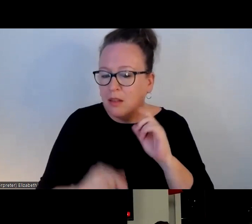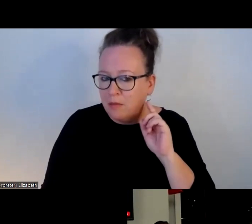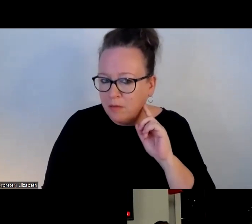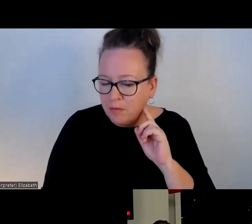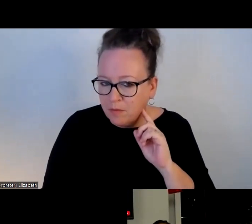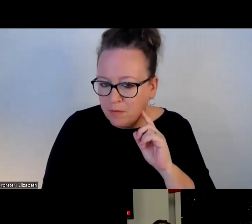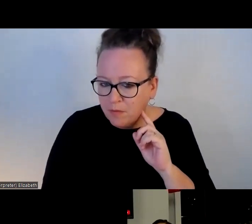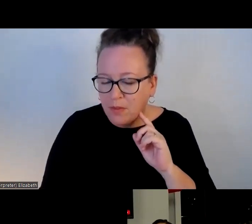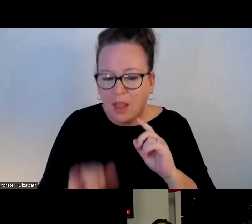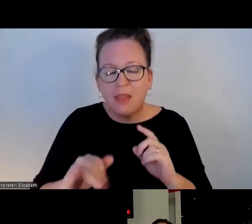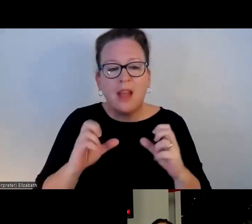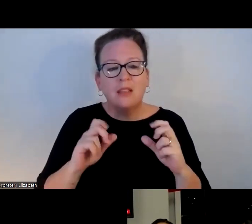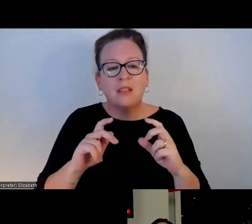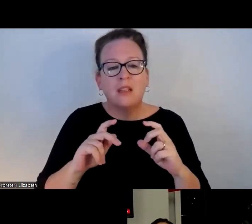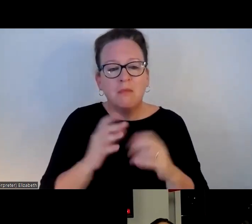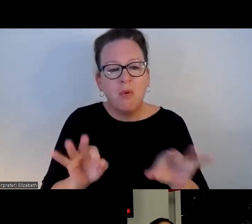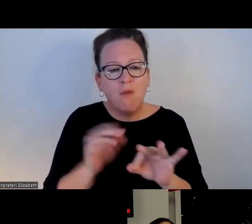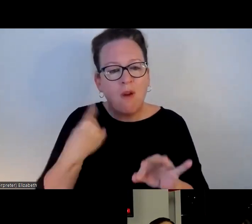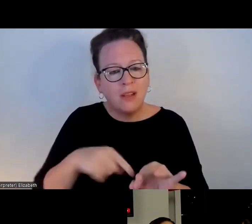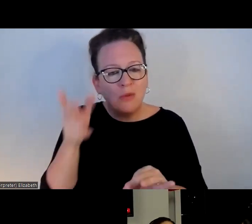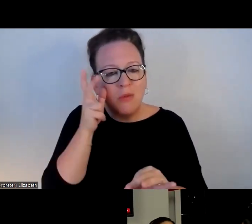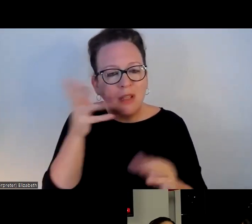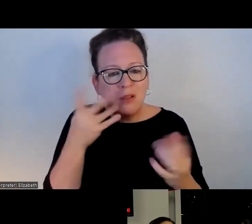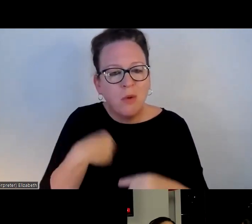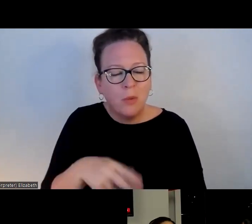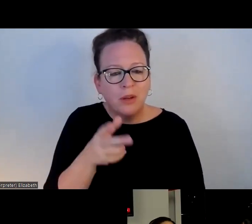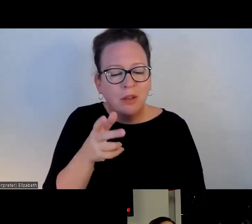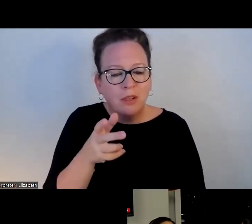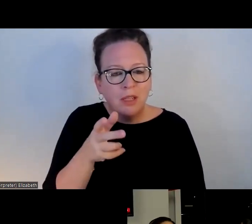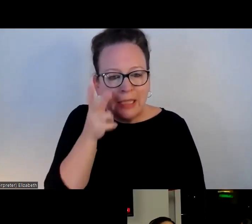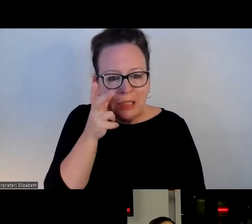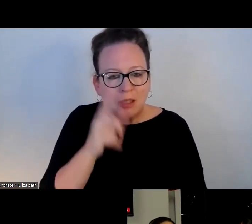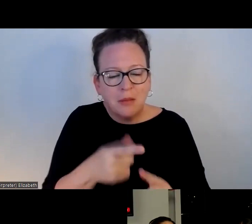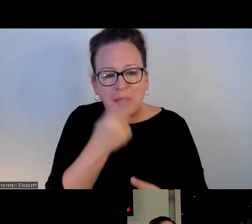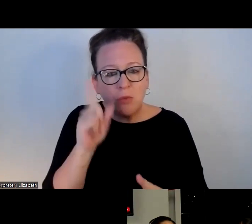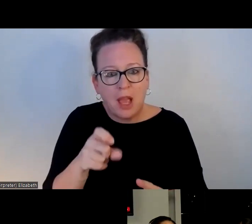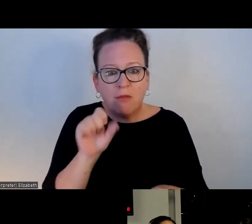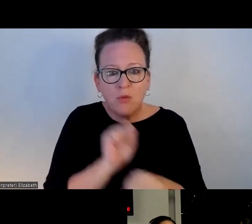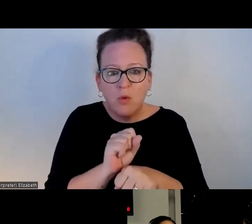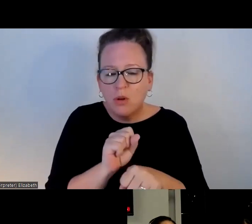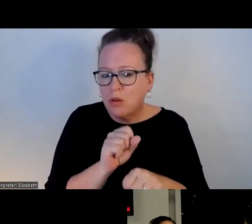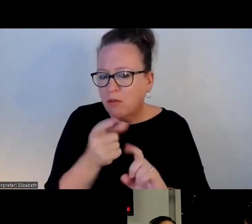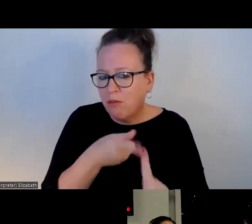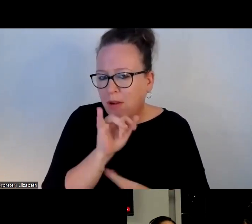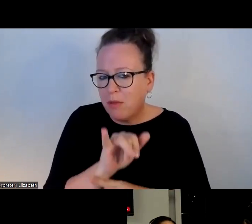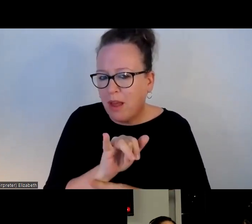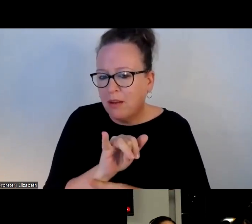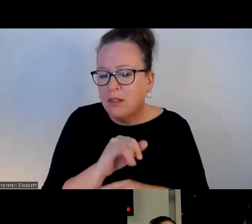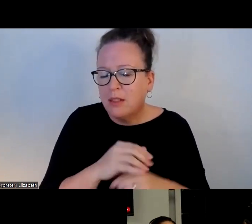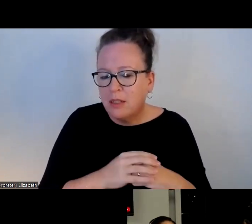we're hearing, because ultimately we have to amplify that, right? I think that's one of the things we want to